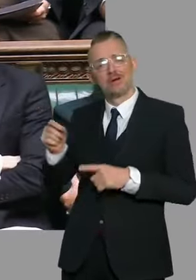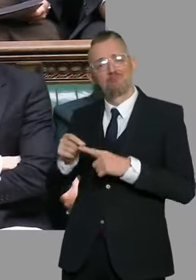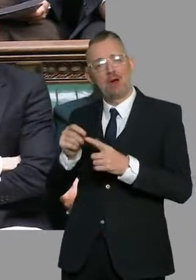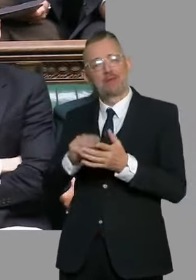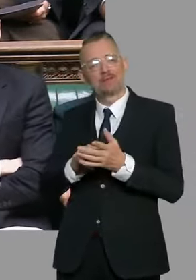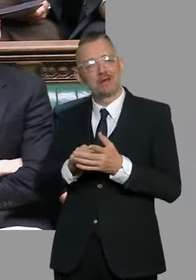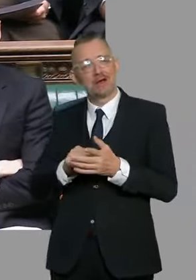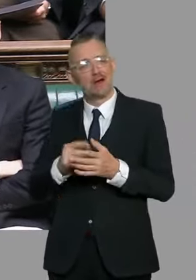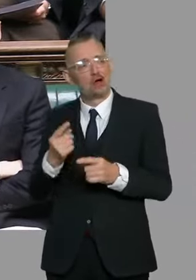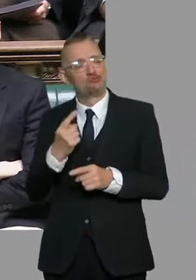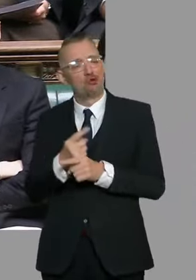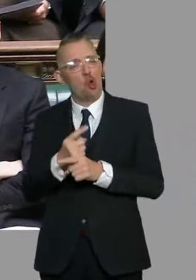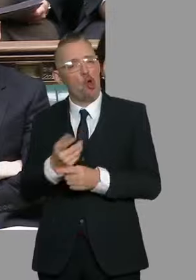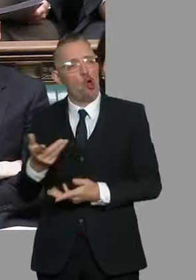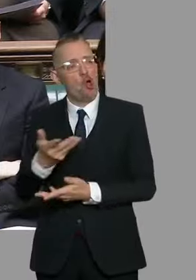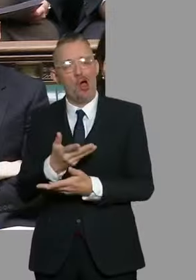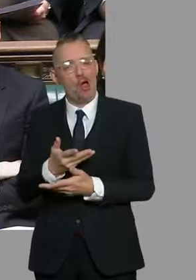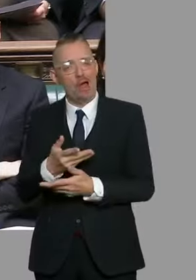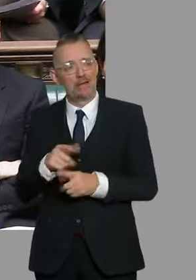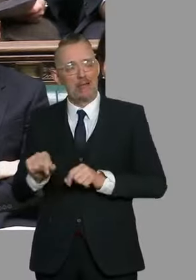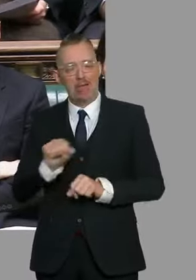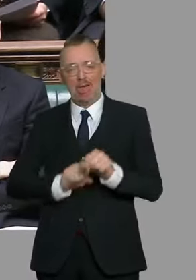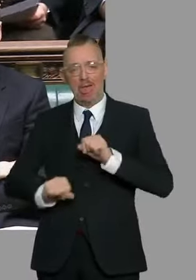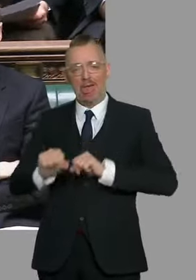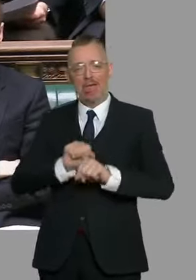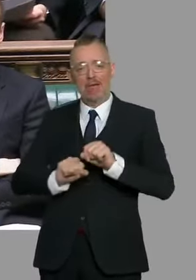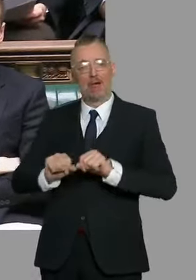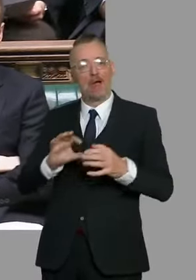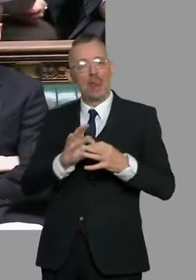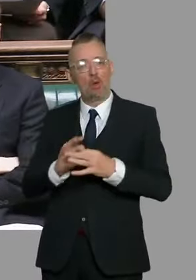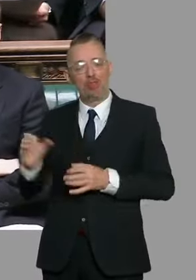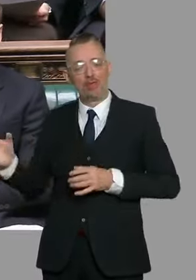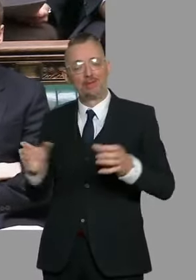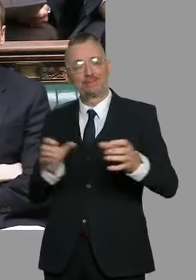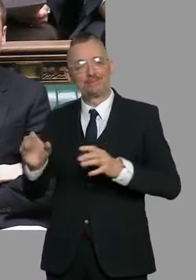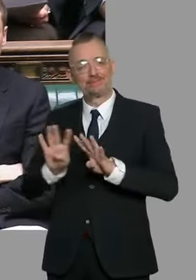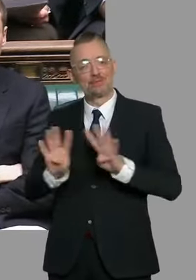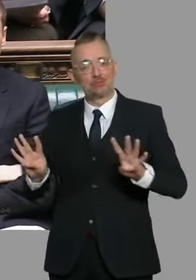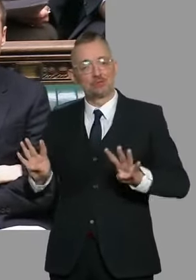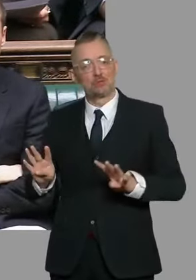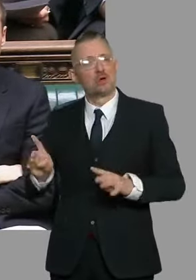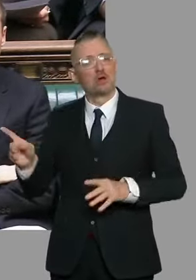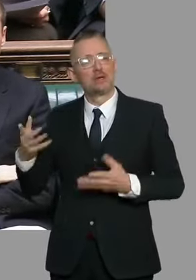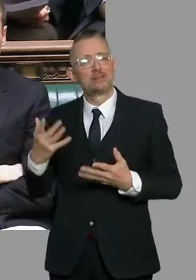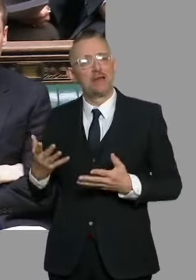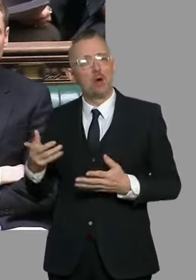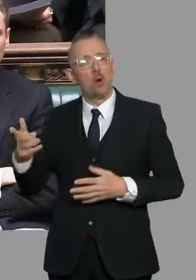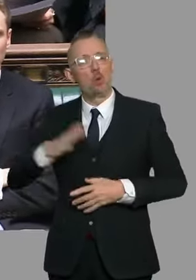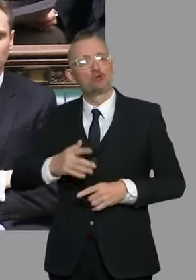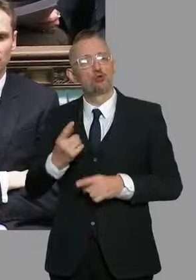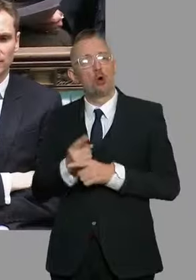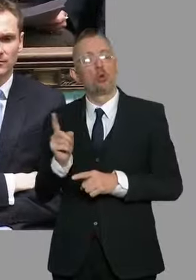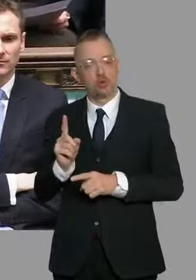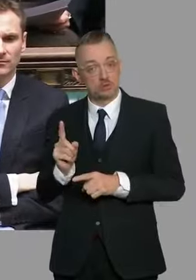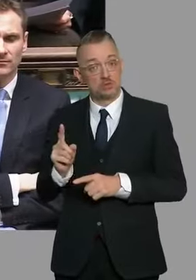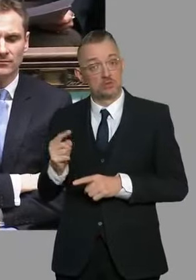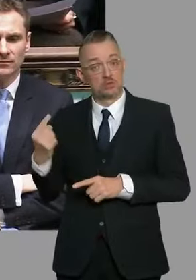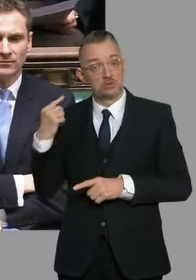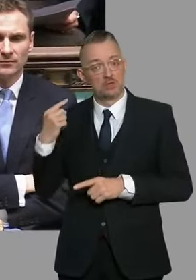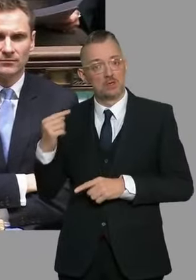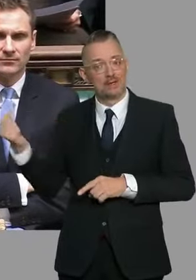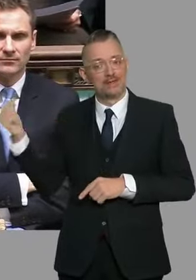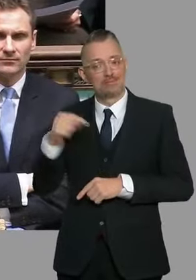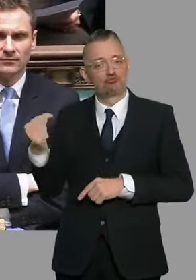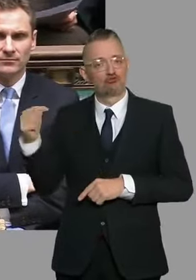immigration. So let's talk about immigration. He has relaunched yet again. Many new targets, 6 milestones,